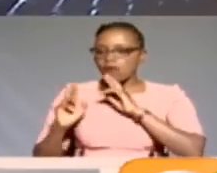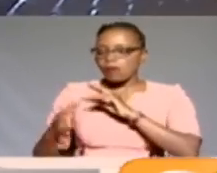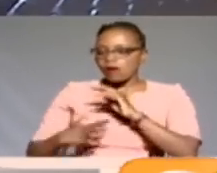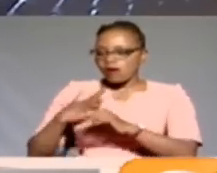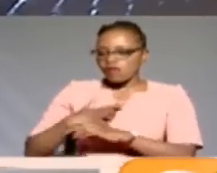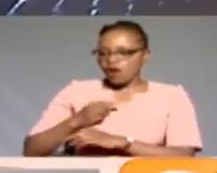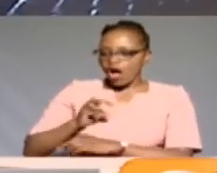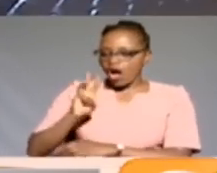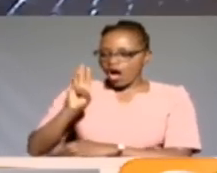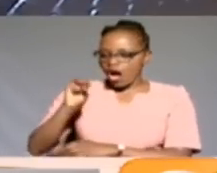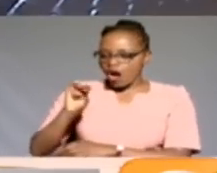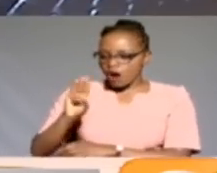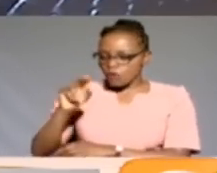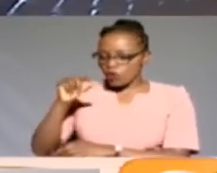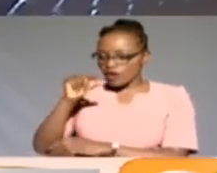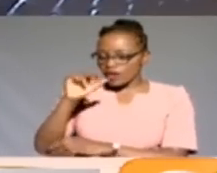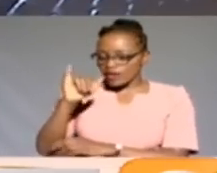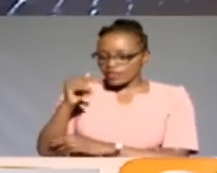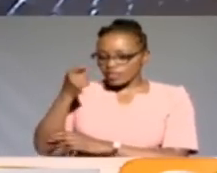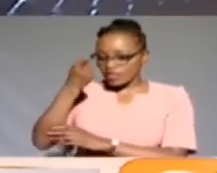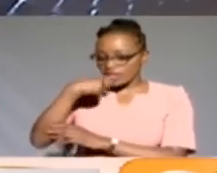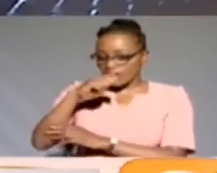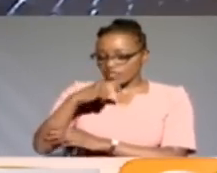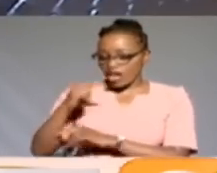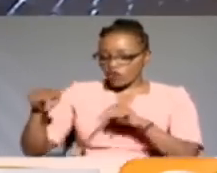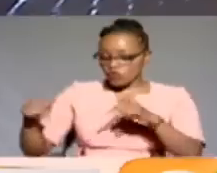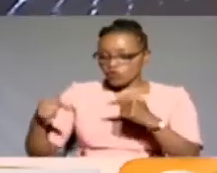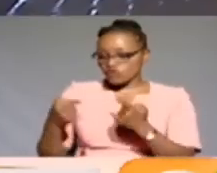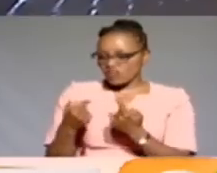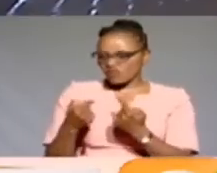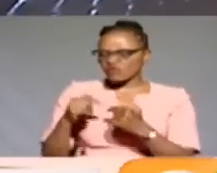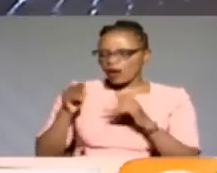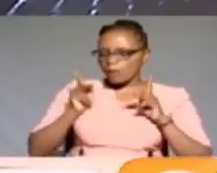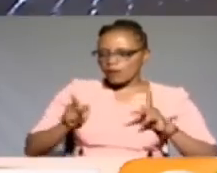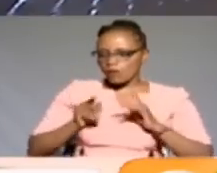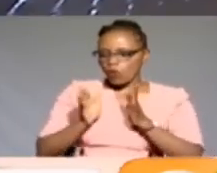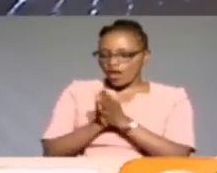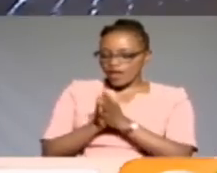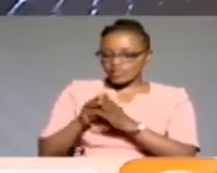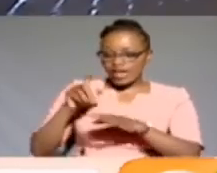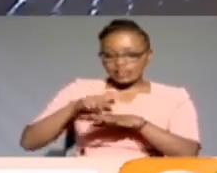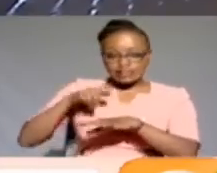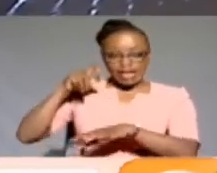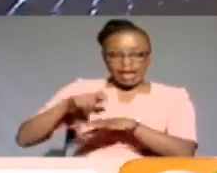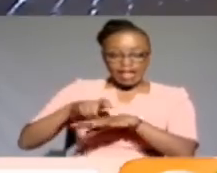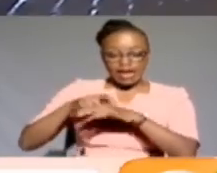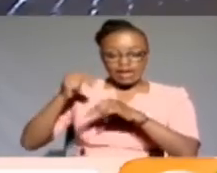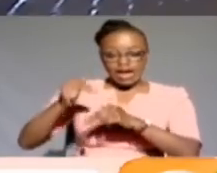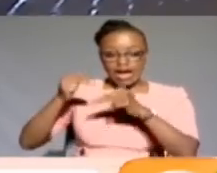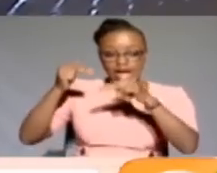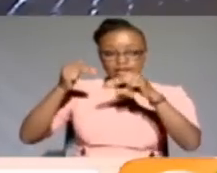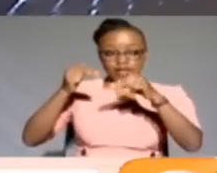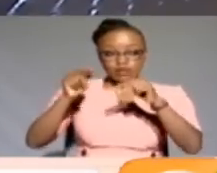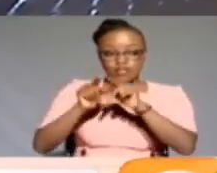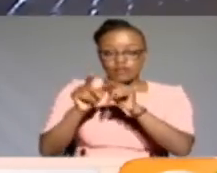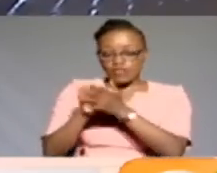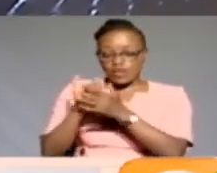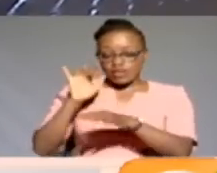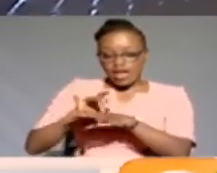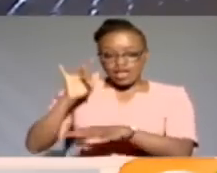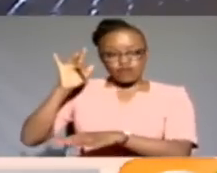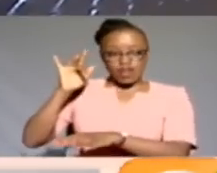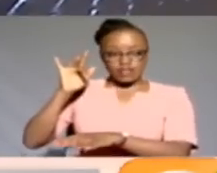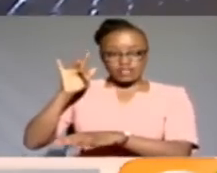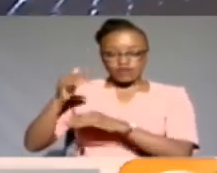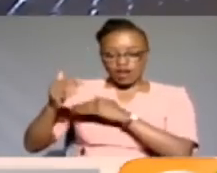in Kitui, where a conflict between people and the slithering reptiles is a record high, with devastating effects